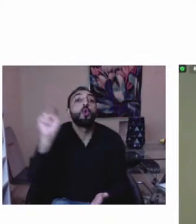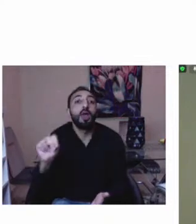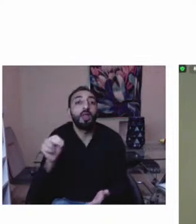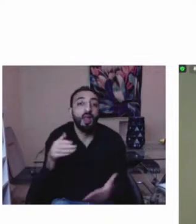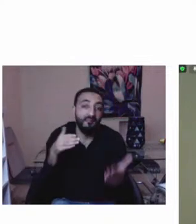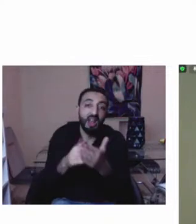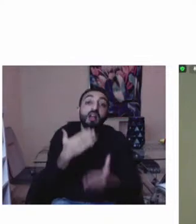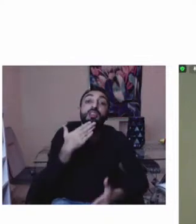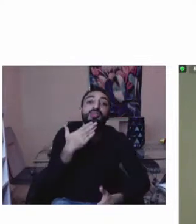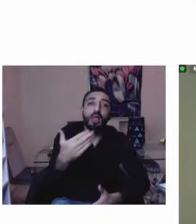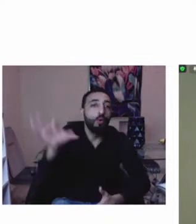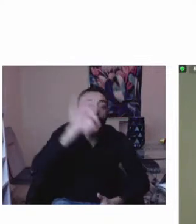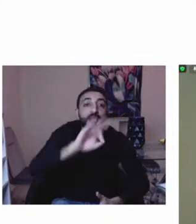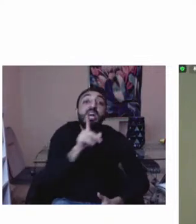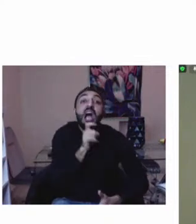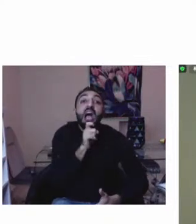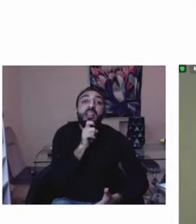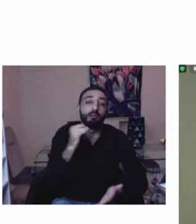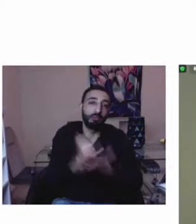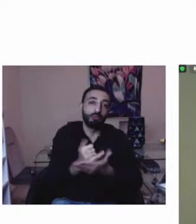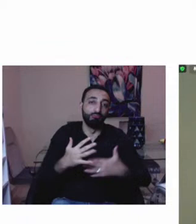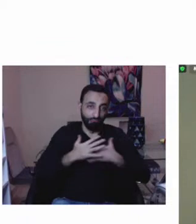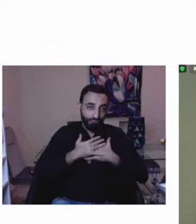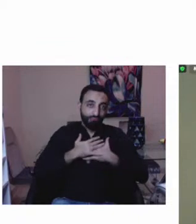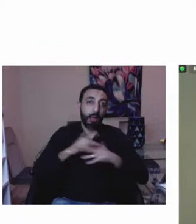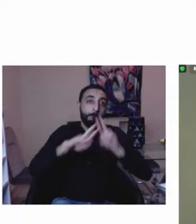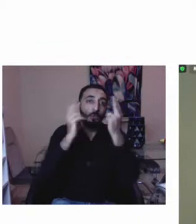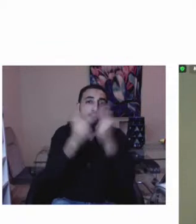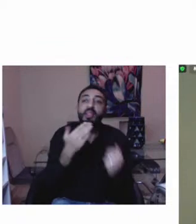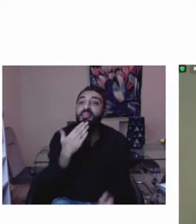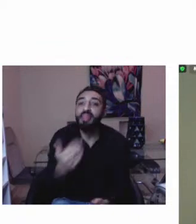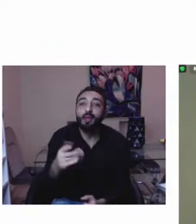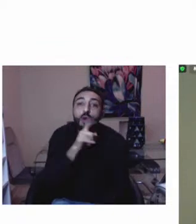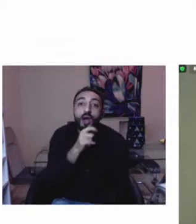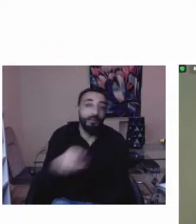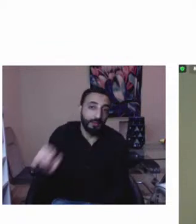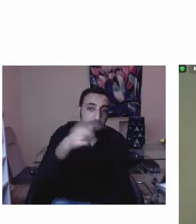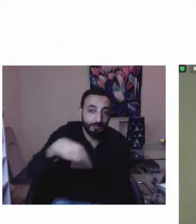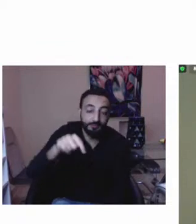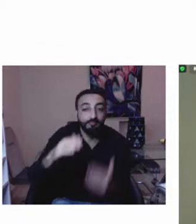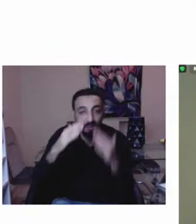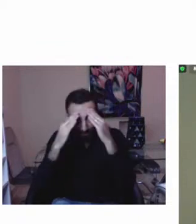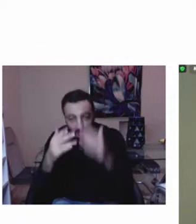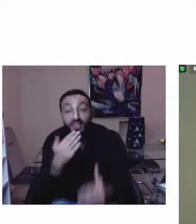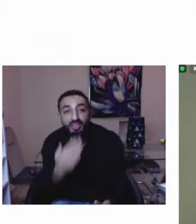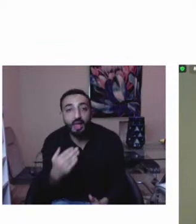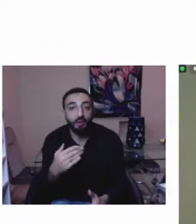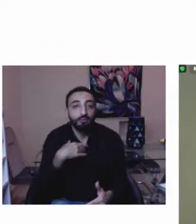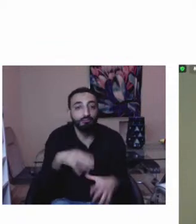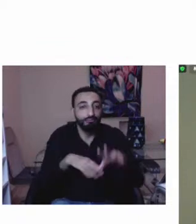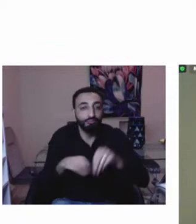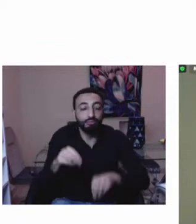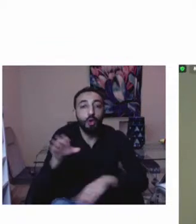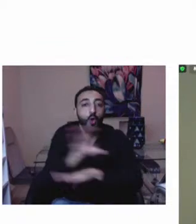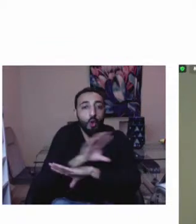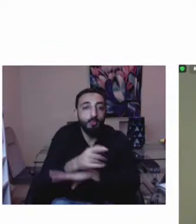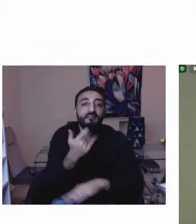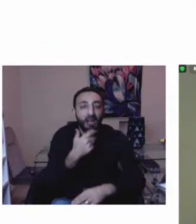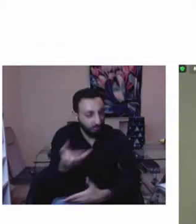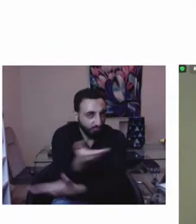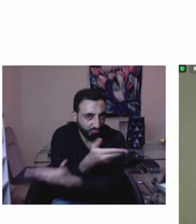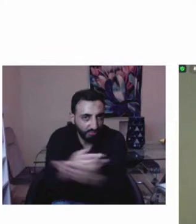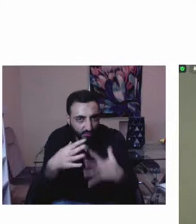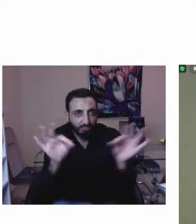Qatar for the organization of this conference, without forgetting the Republic of Sweden and Colombia, and the